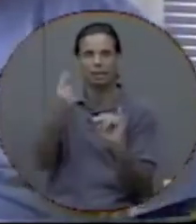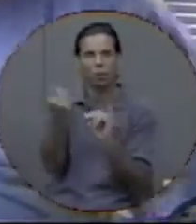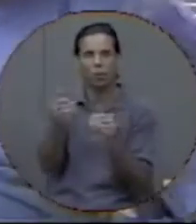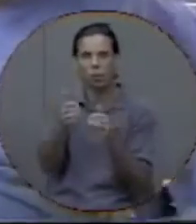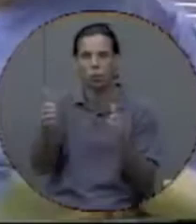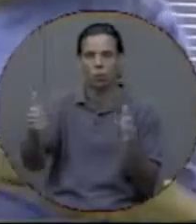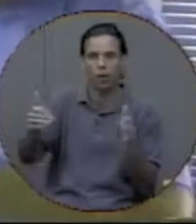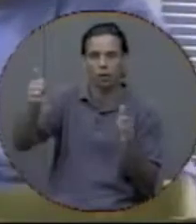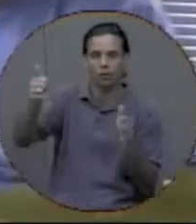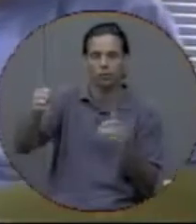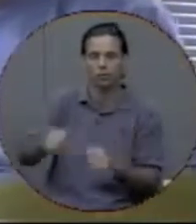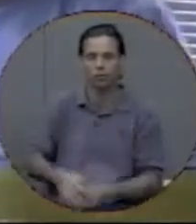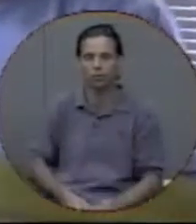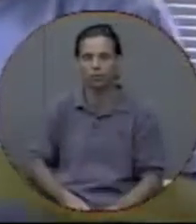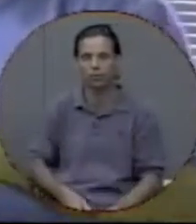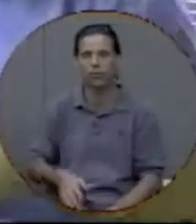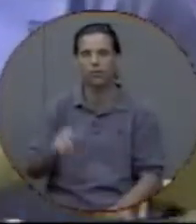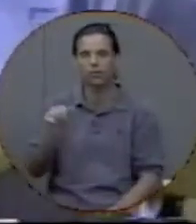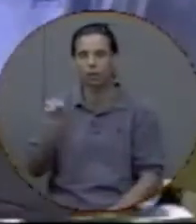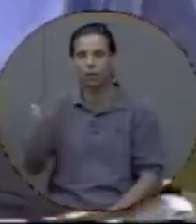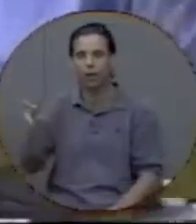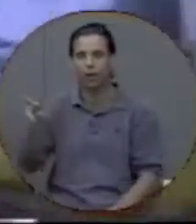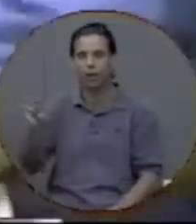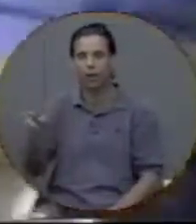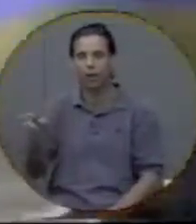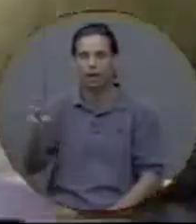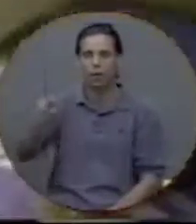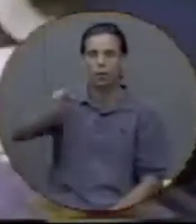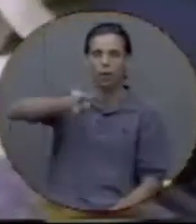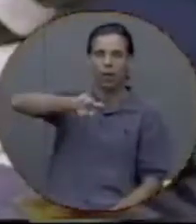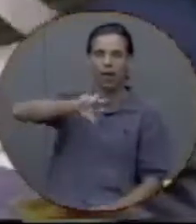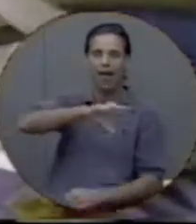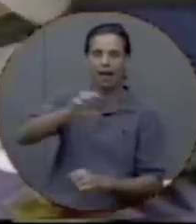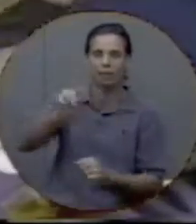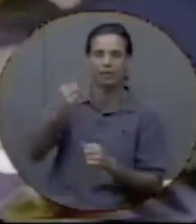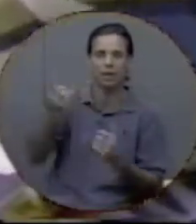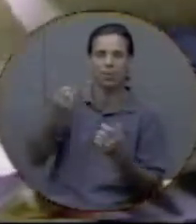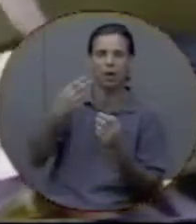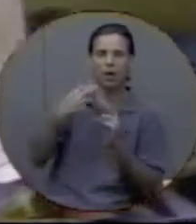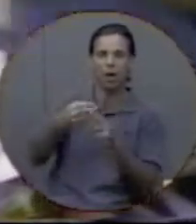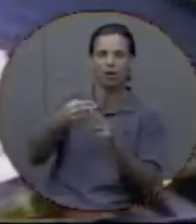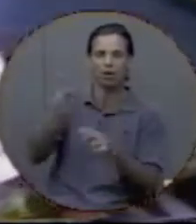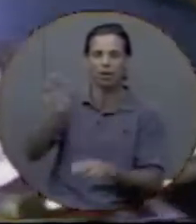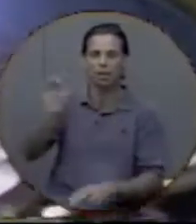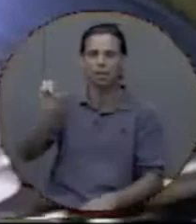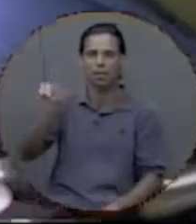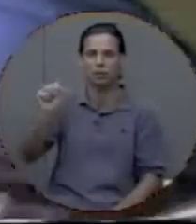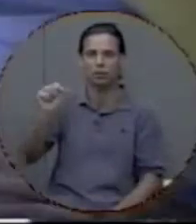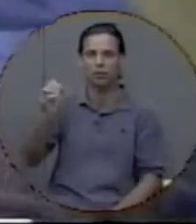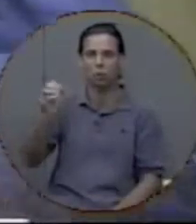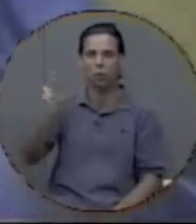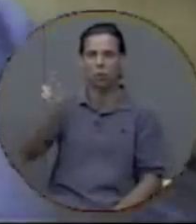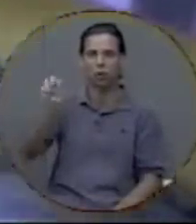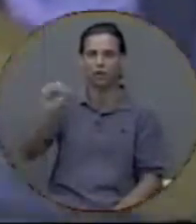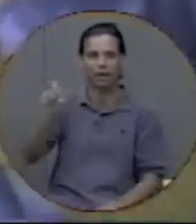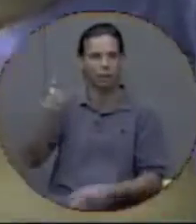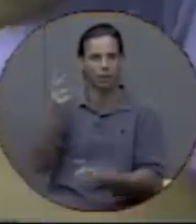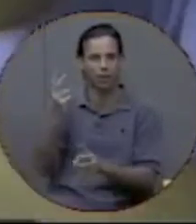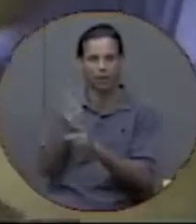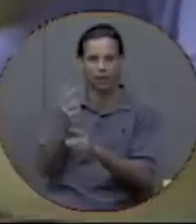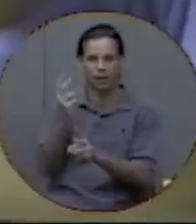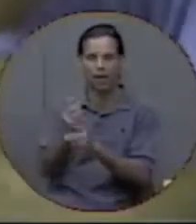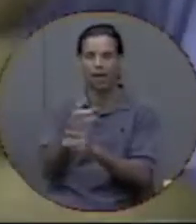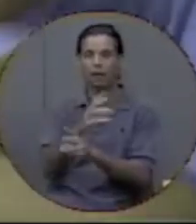little wider so he can roll, and they have something called bed sores that they have to be aware of. So rolling would